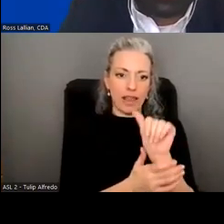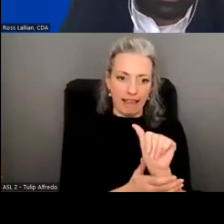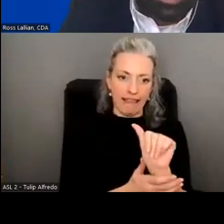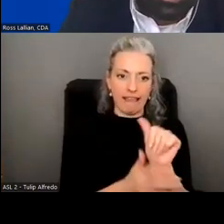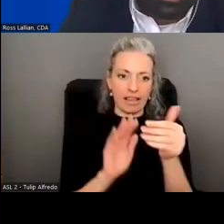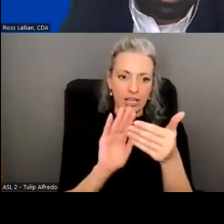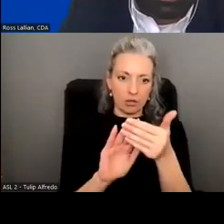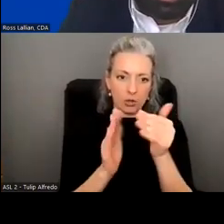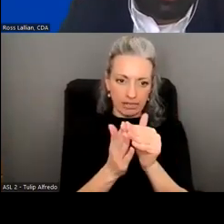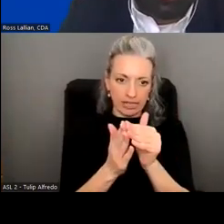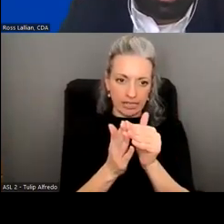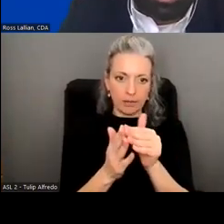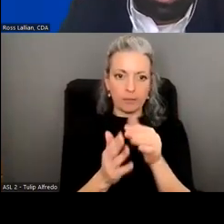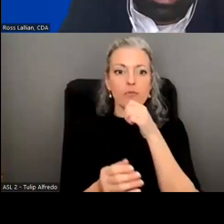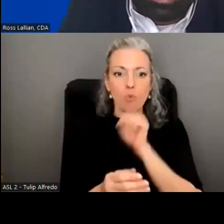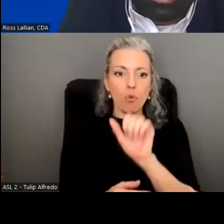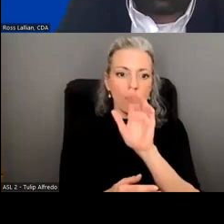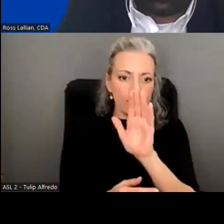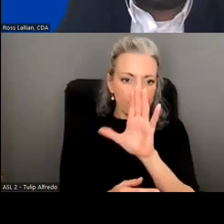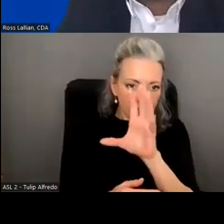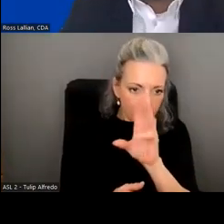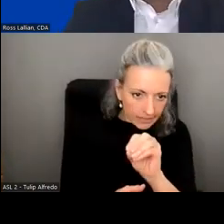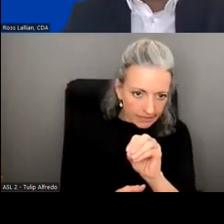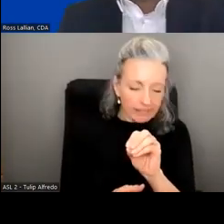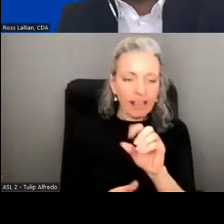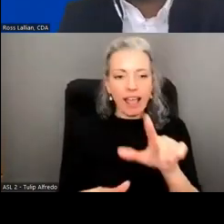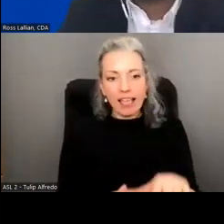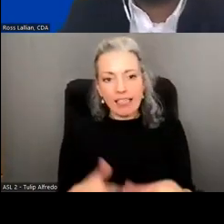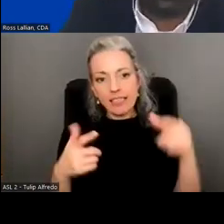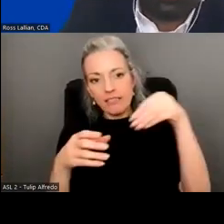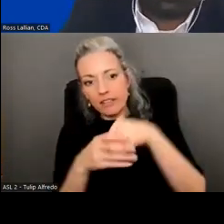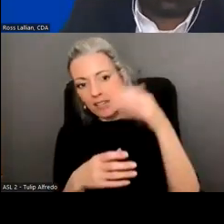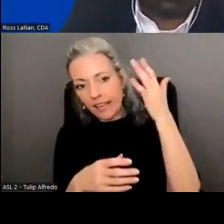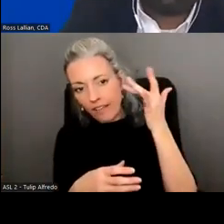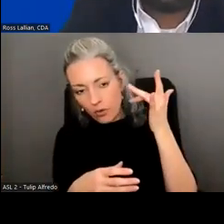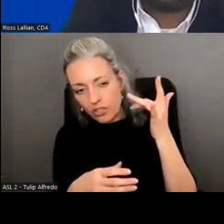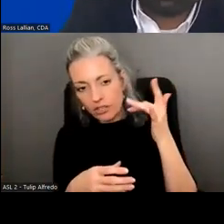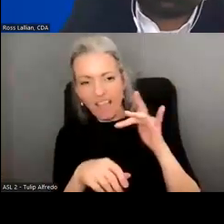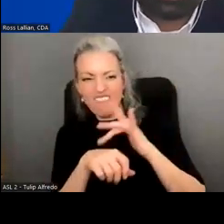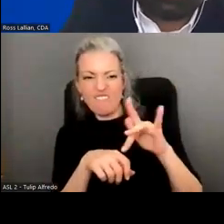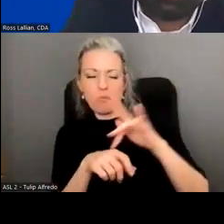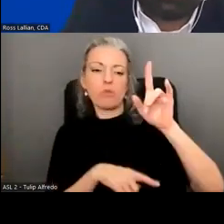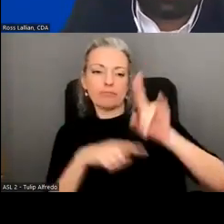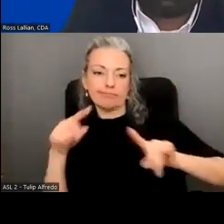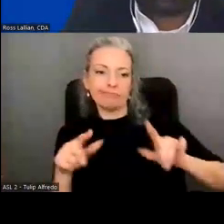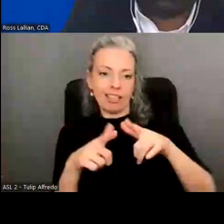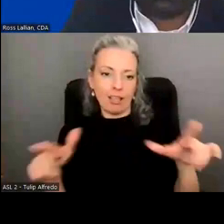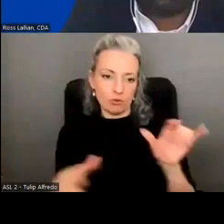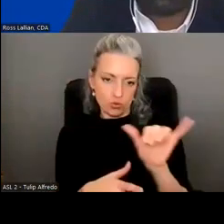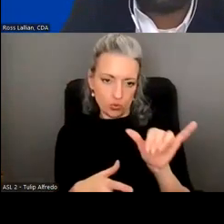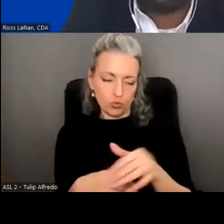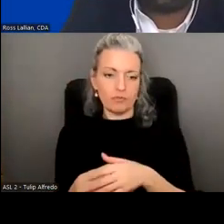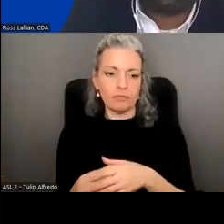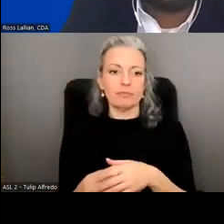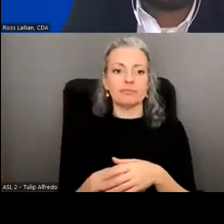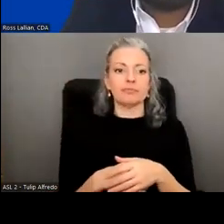California resident. This survey will be available in Tagalog, Spanish, Chinese, and English. And there's going to be an emphasis to oversample the BIPOC community,